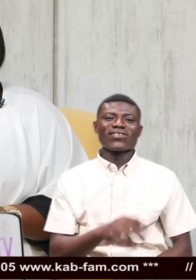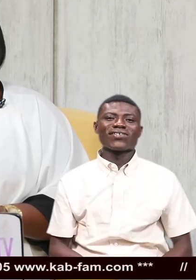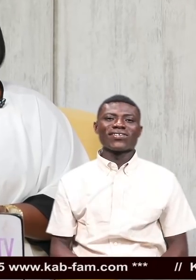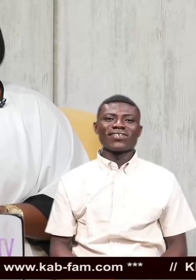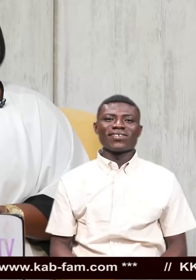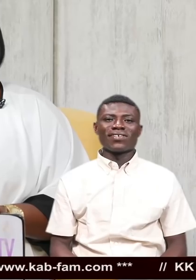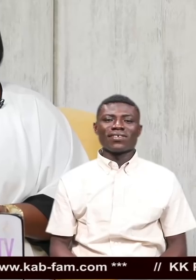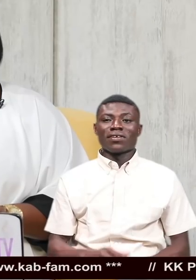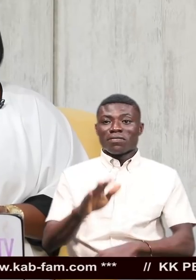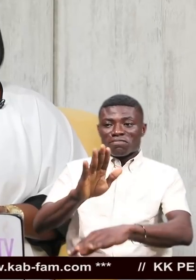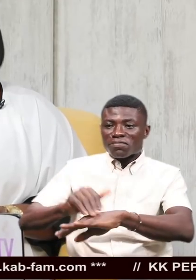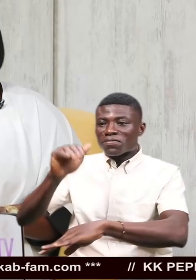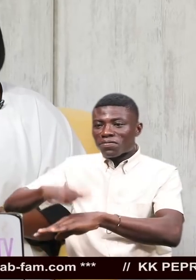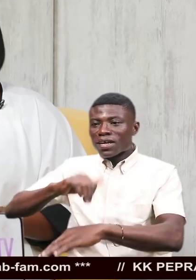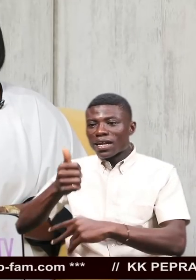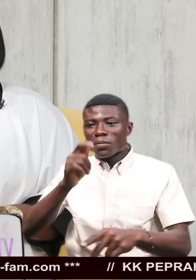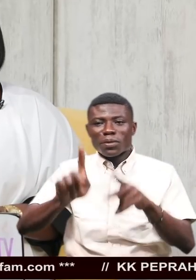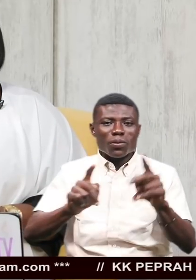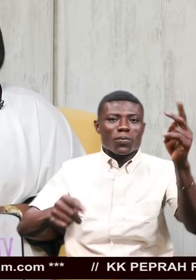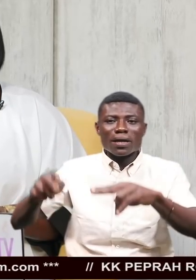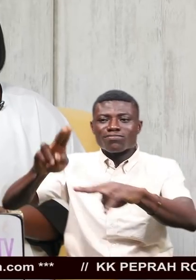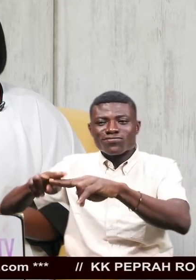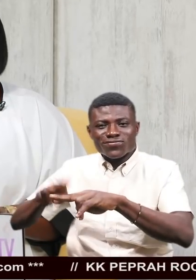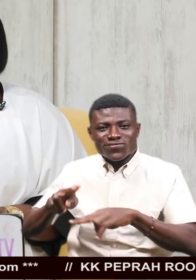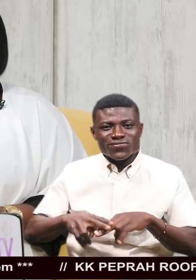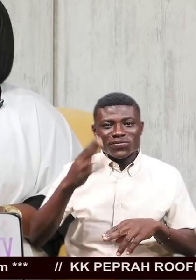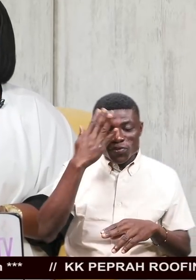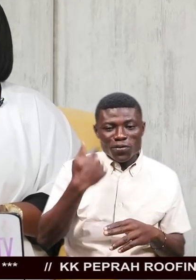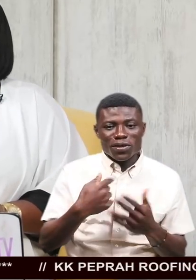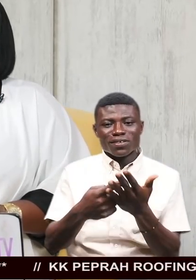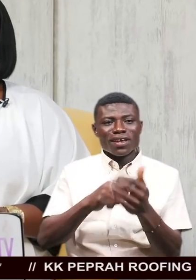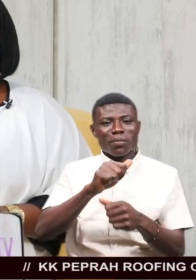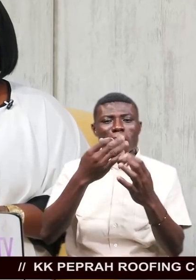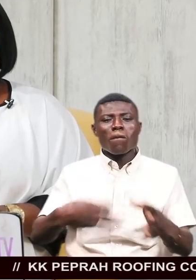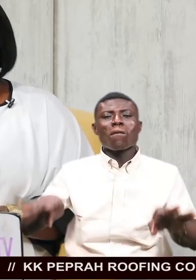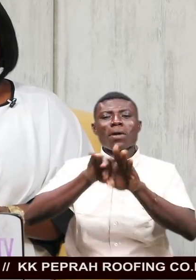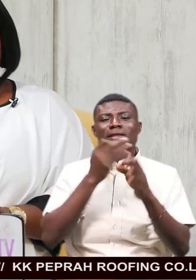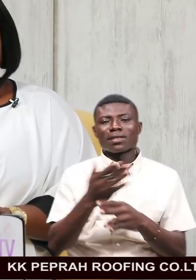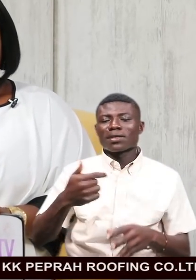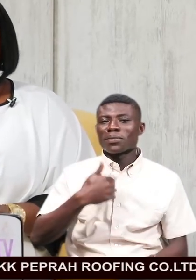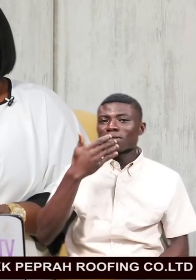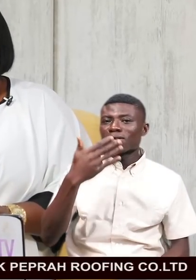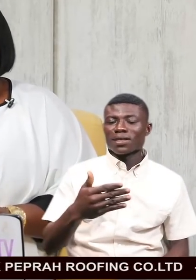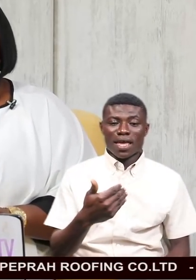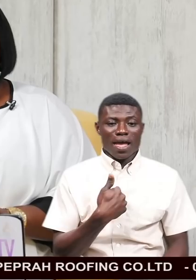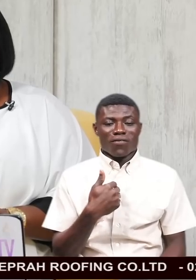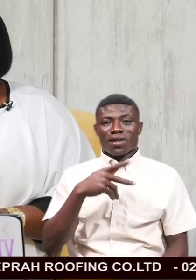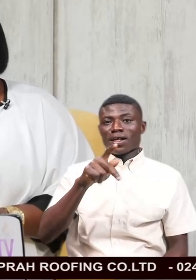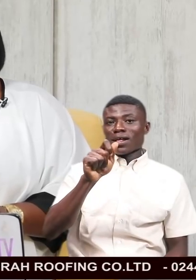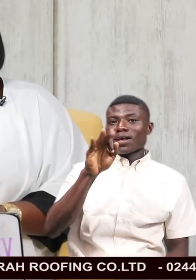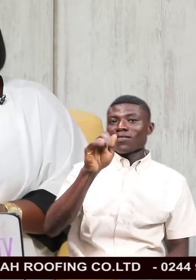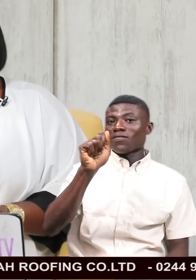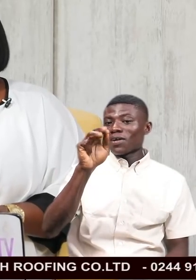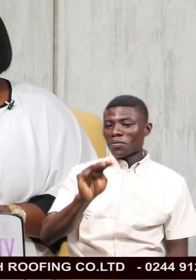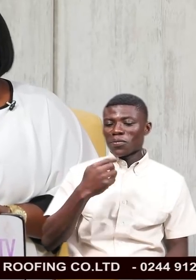Conedru. Fro be no ye just say ye beca a fissum, the papa pem. Midassi, me walk up from Ghana